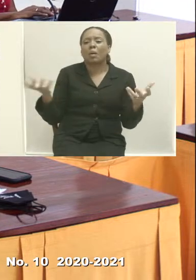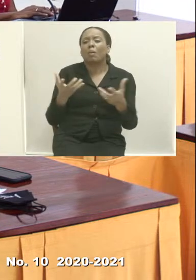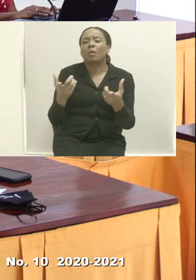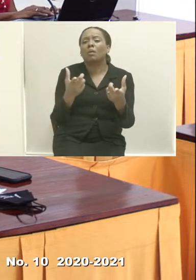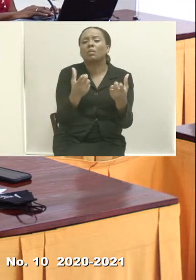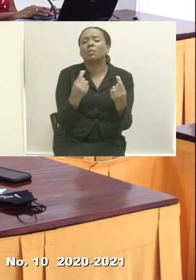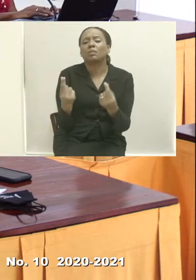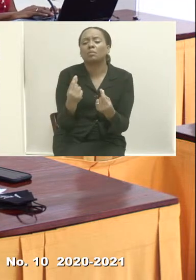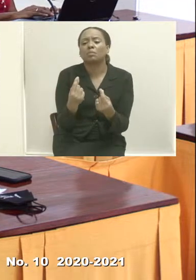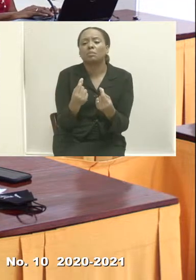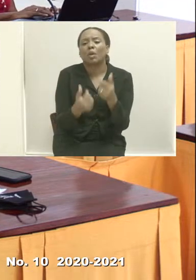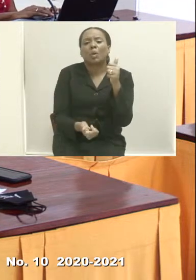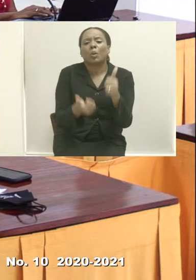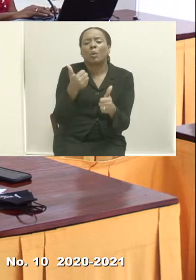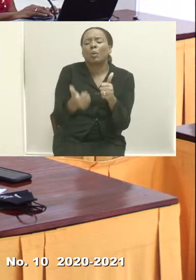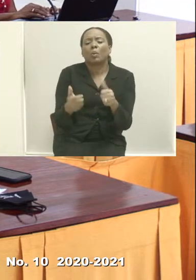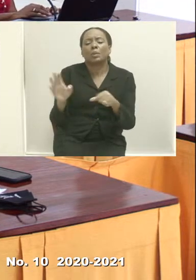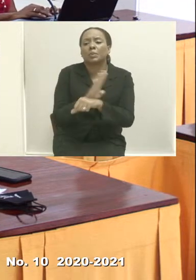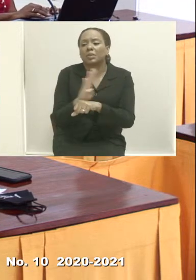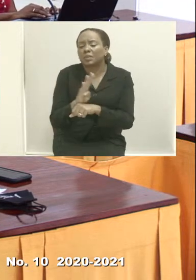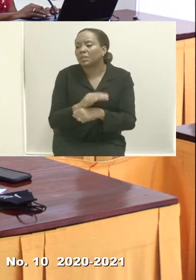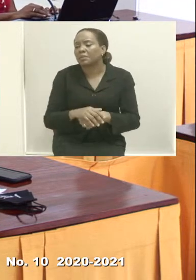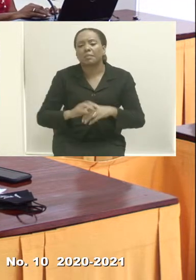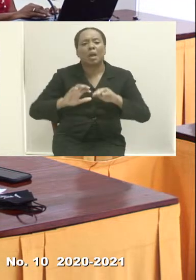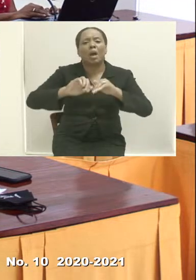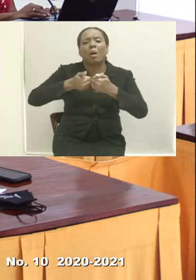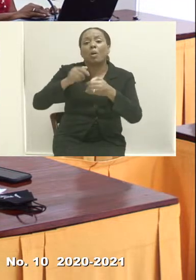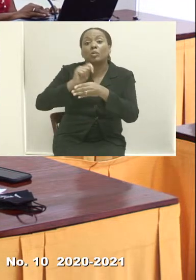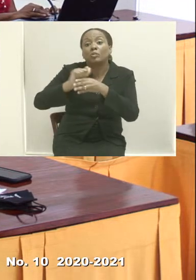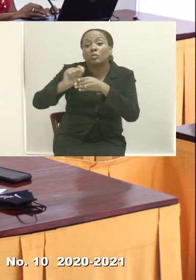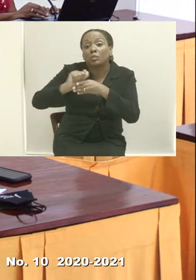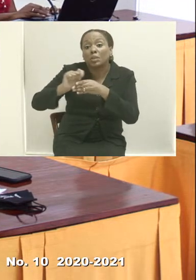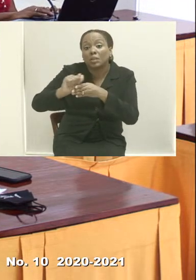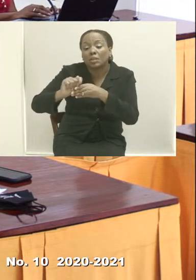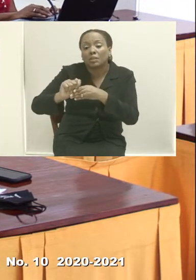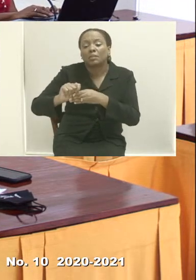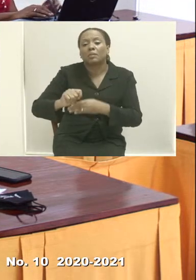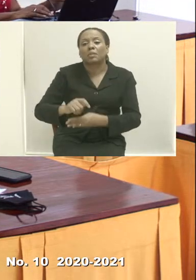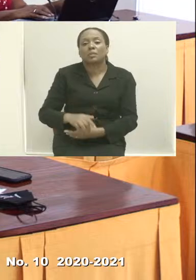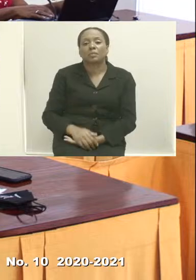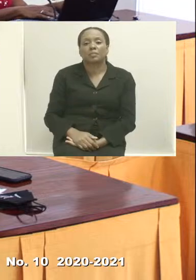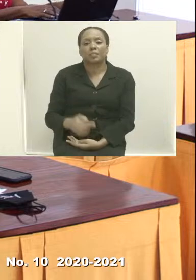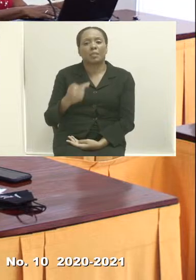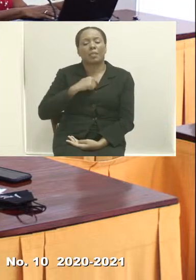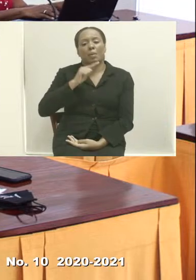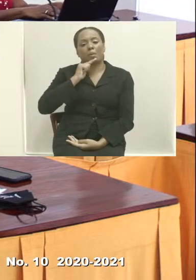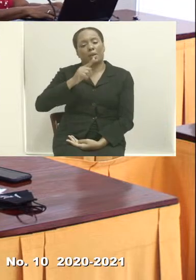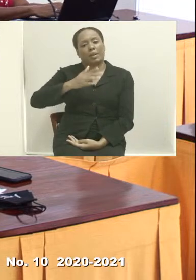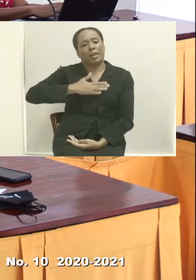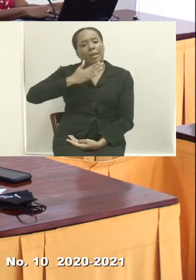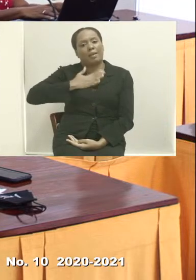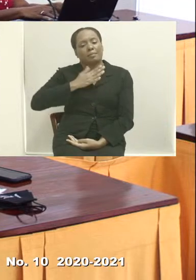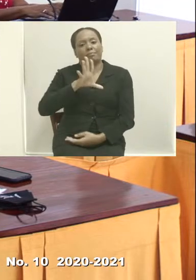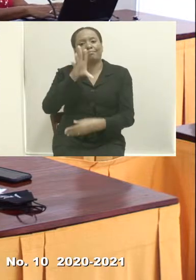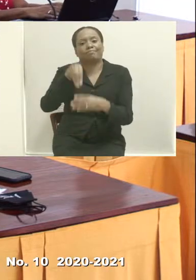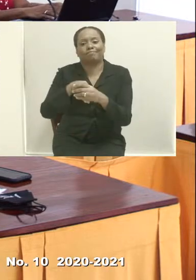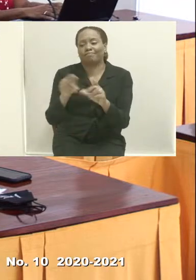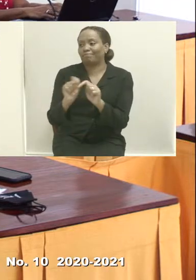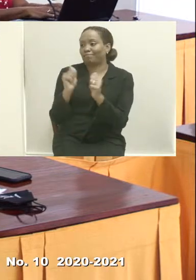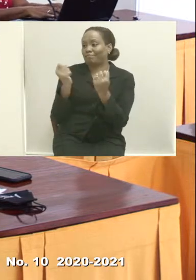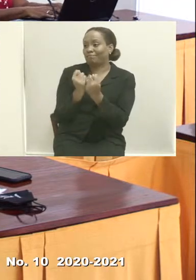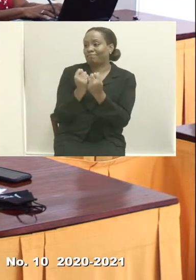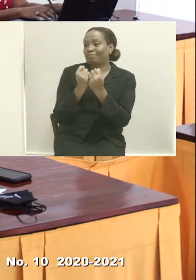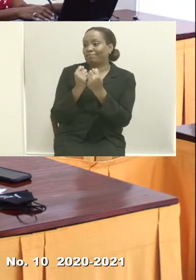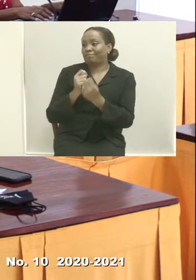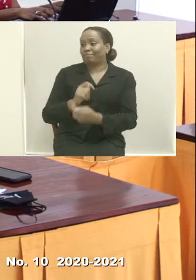in fundamentals such as training. And I'm pleased, ma'am, to be part of a team that has instituted over the course of